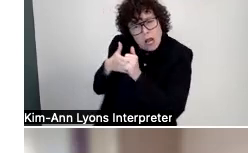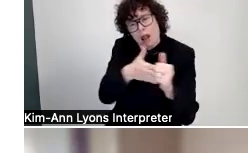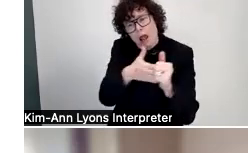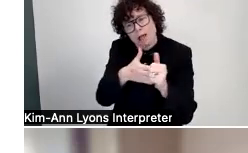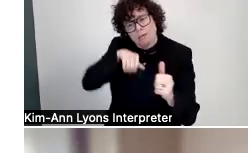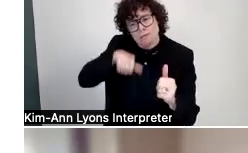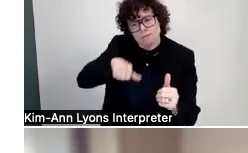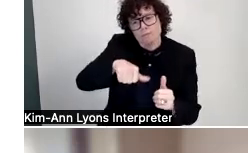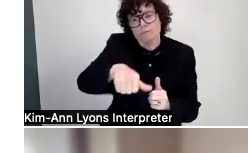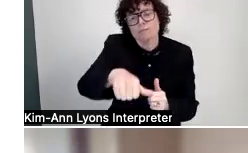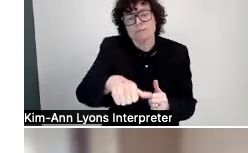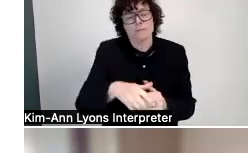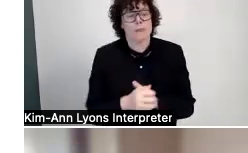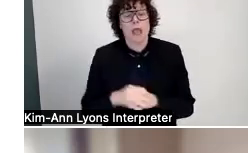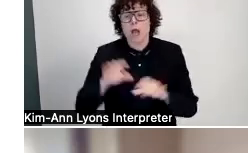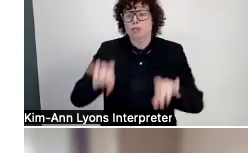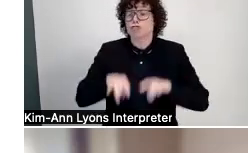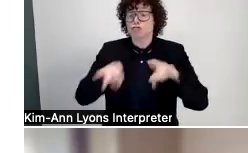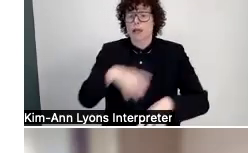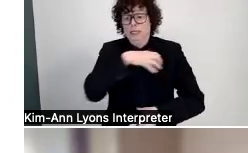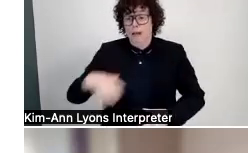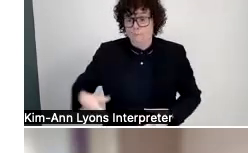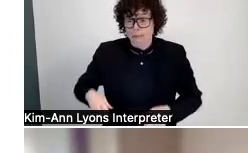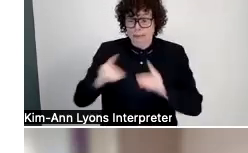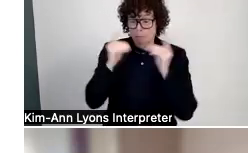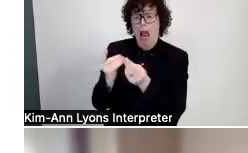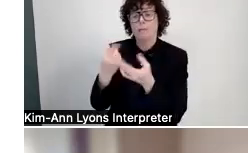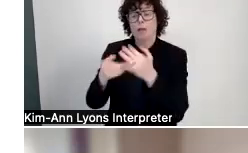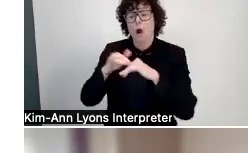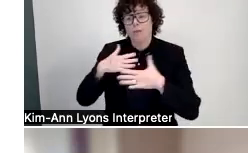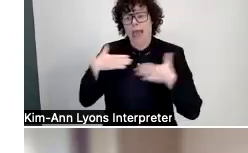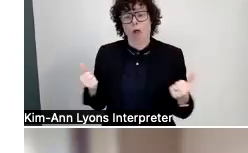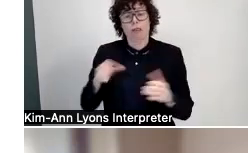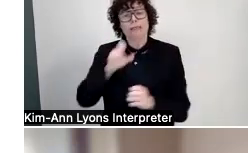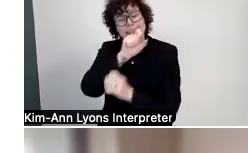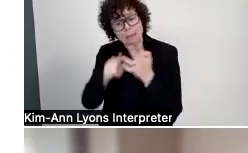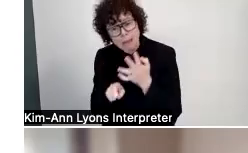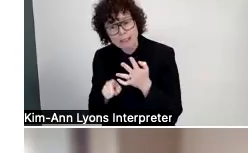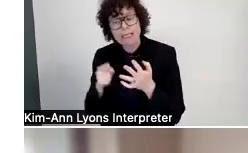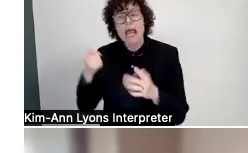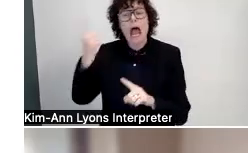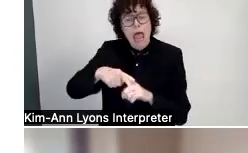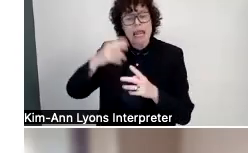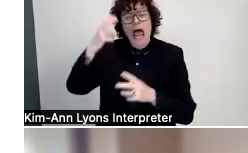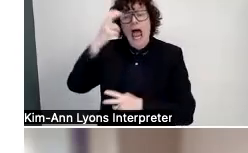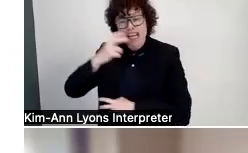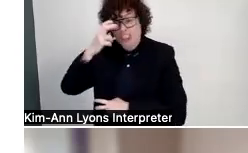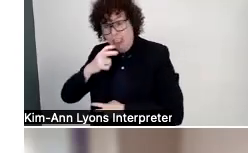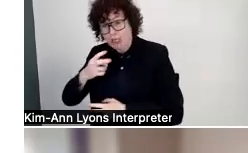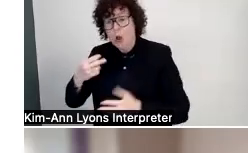The framework was made by the Australian Government Department of Health, Disability and Ageing, together with a group